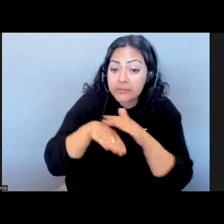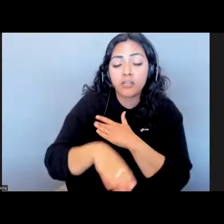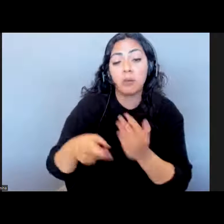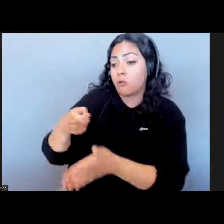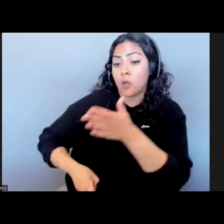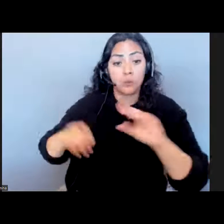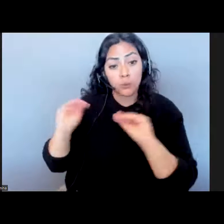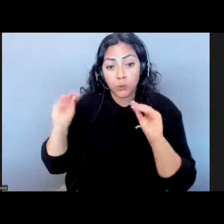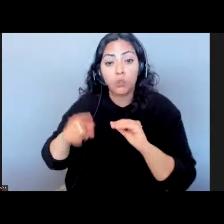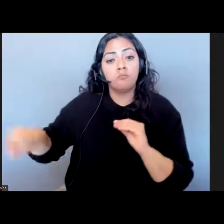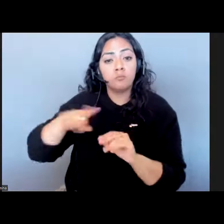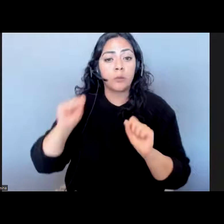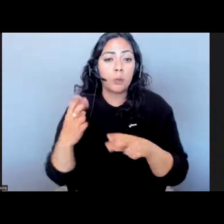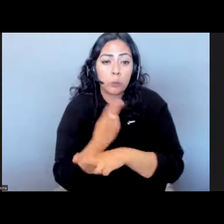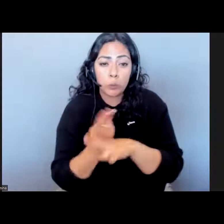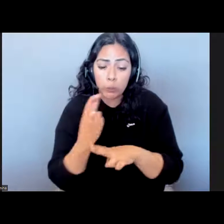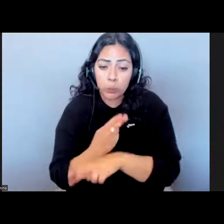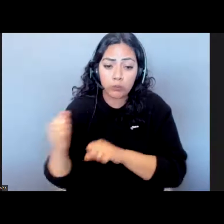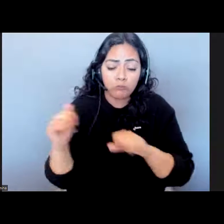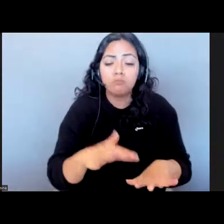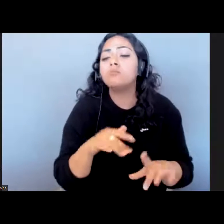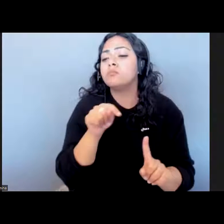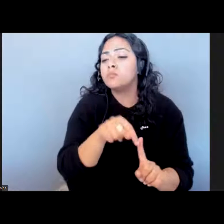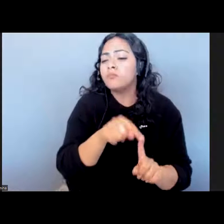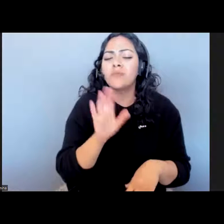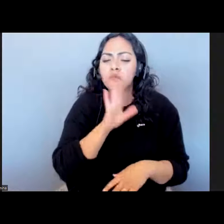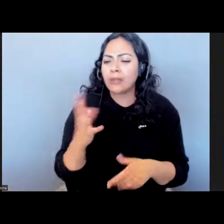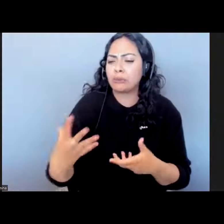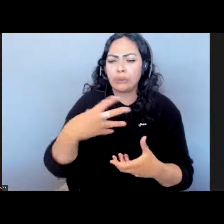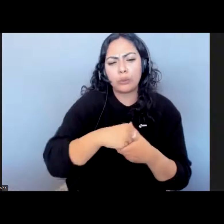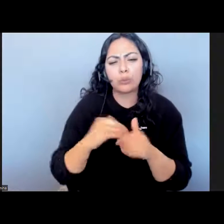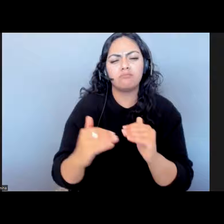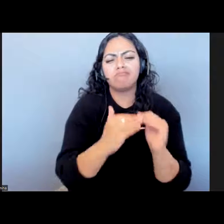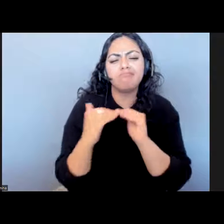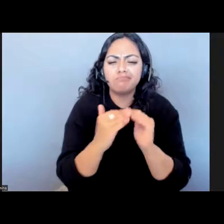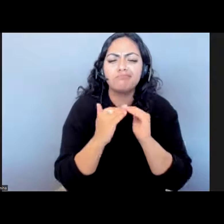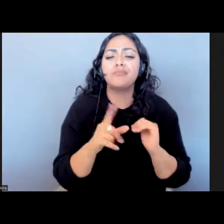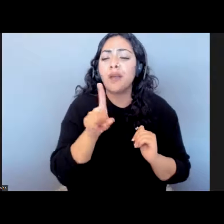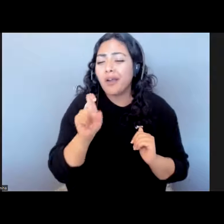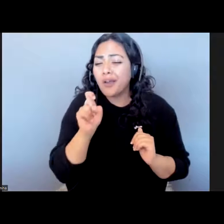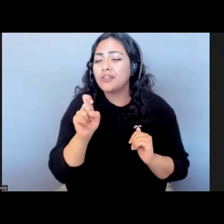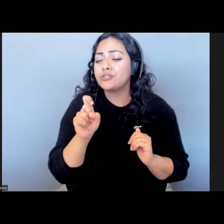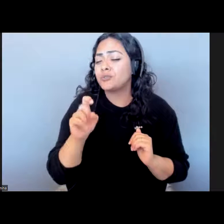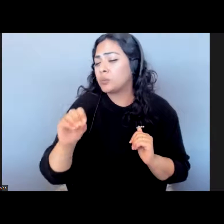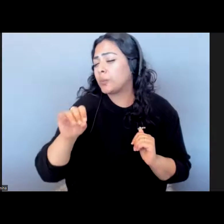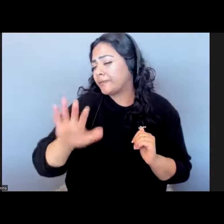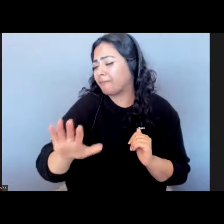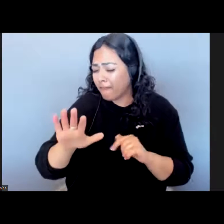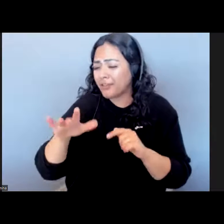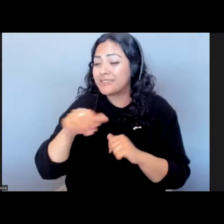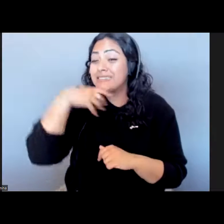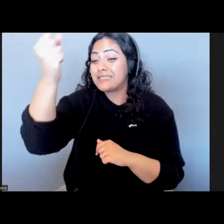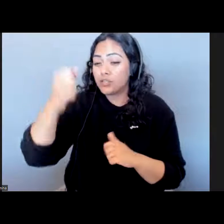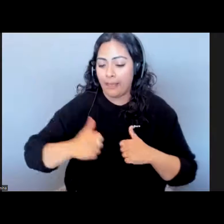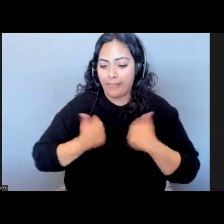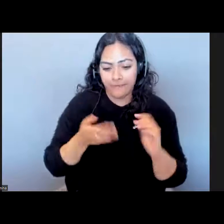will be inclusive to the adjoining 105 seniors living independently next to them. And we're revamping our